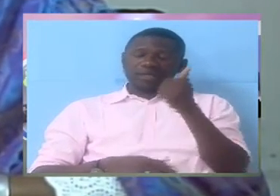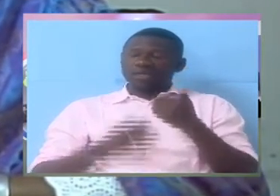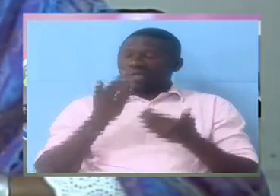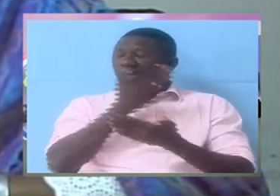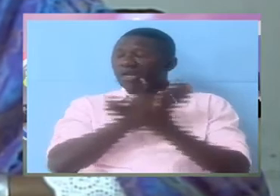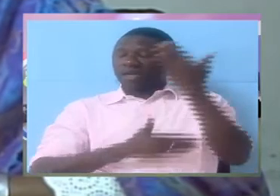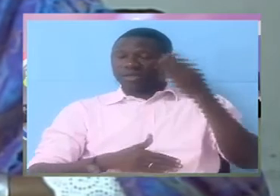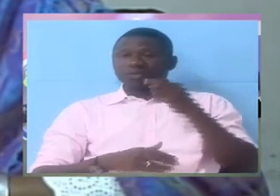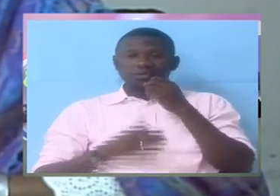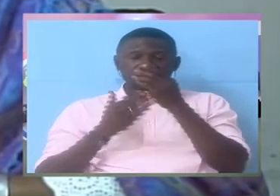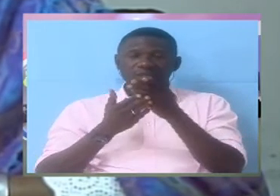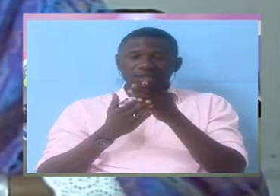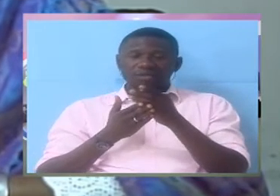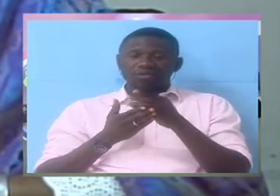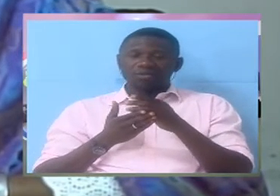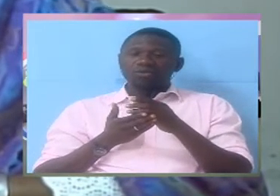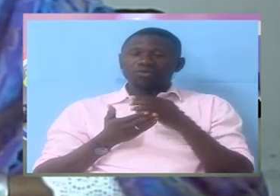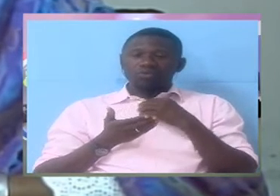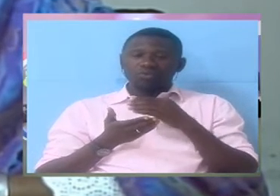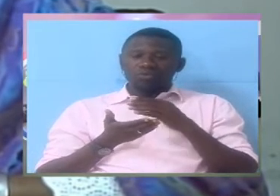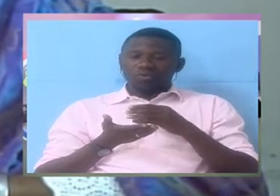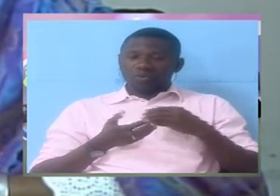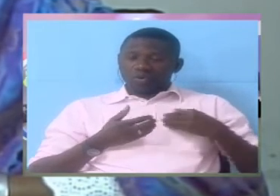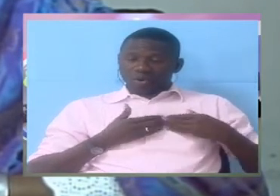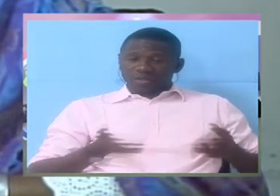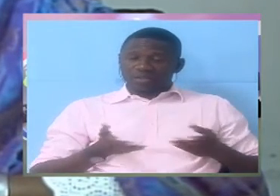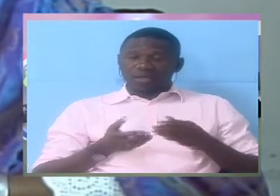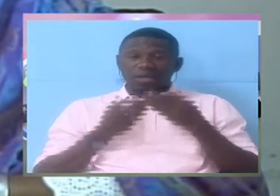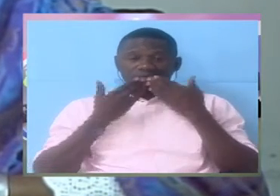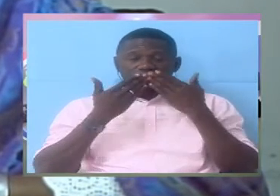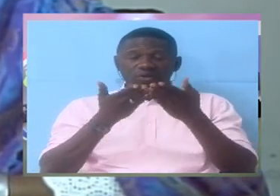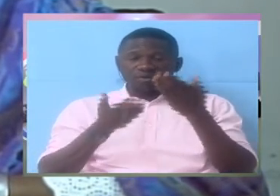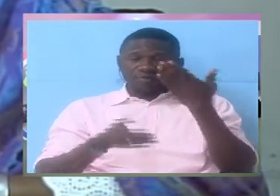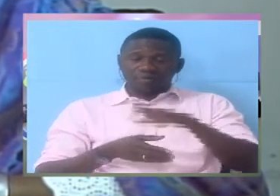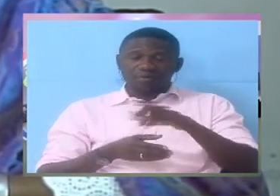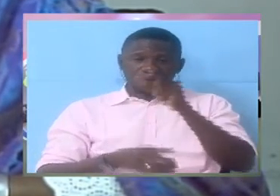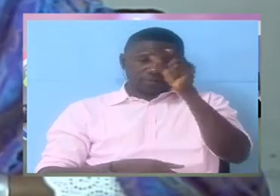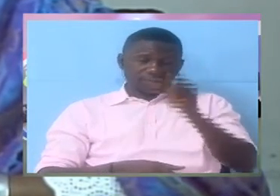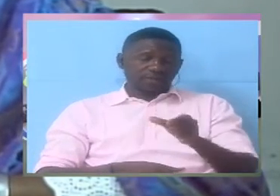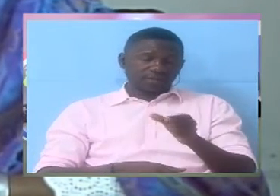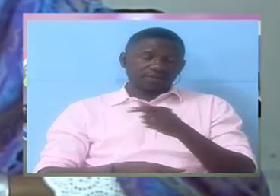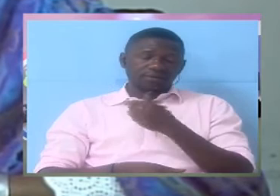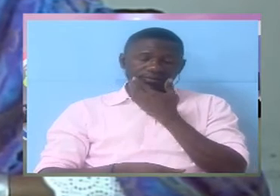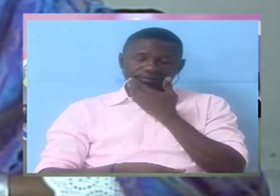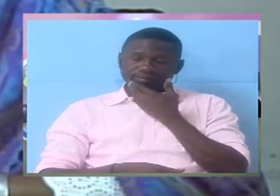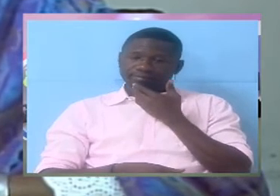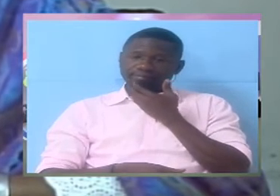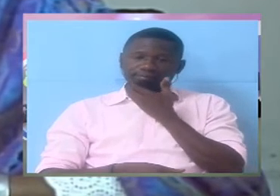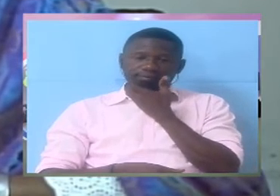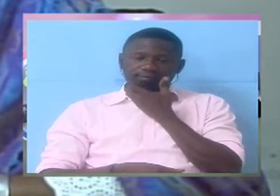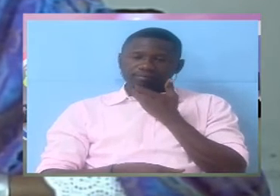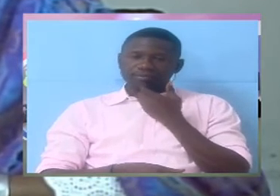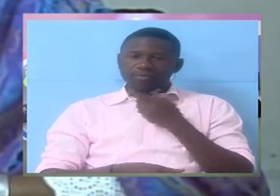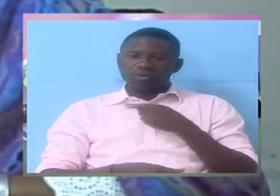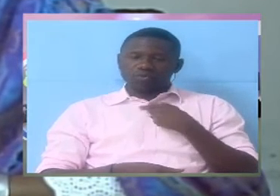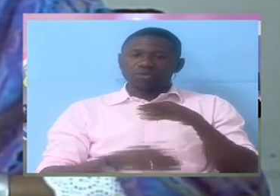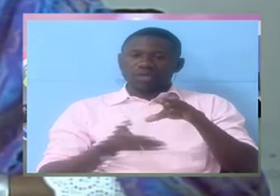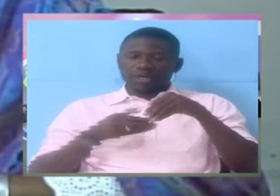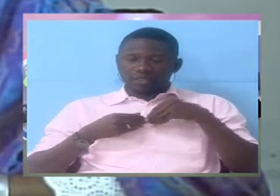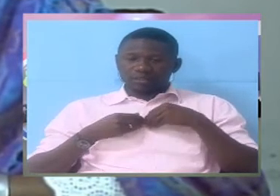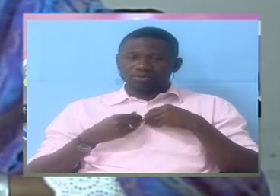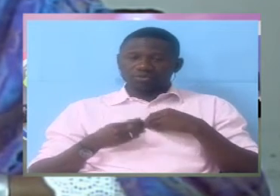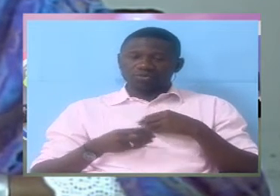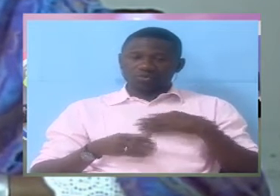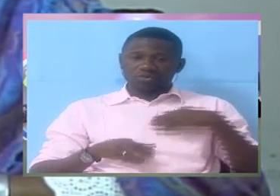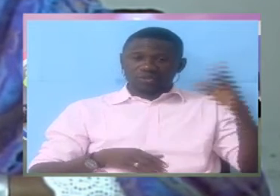said that to elicit information from a person, it was acceptable to